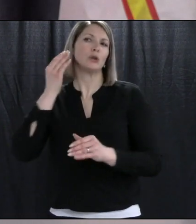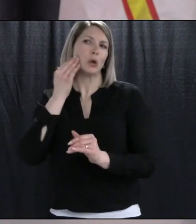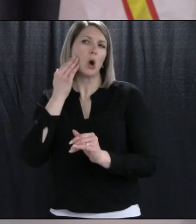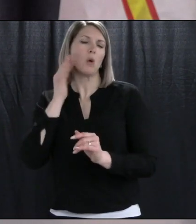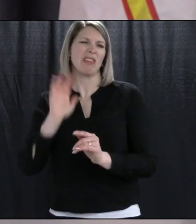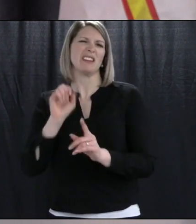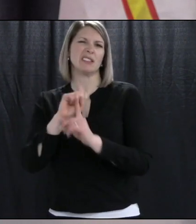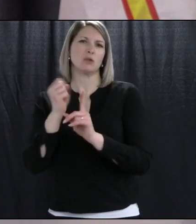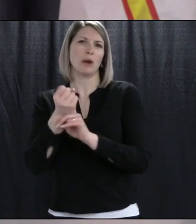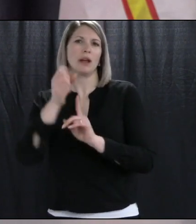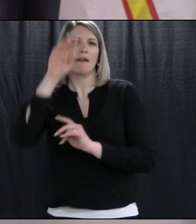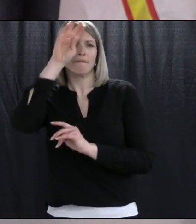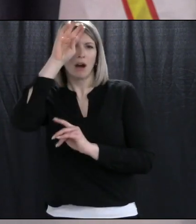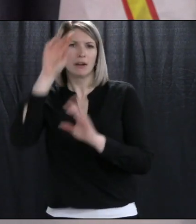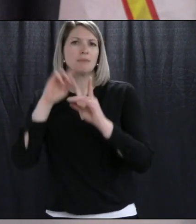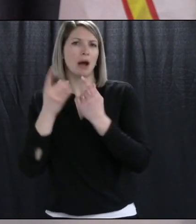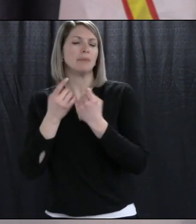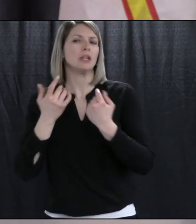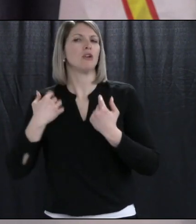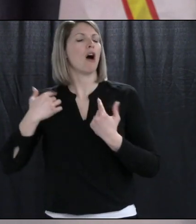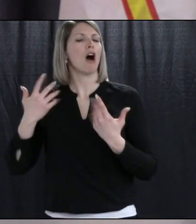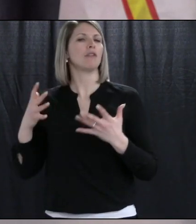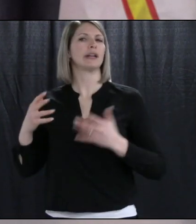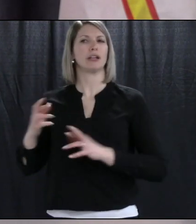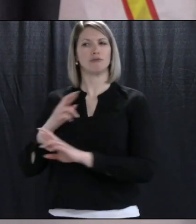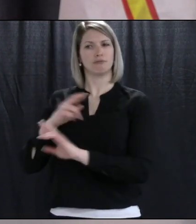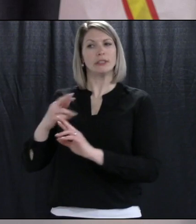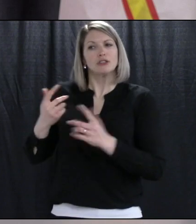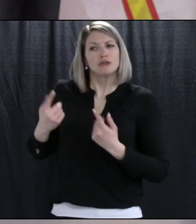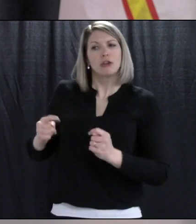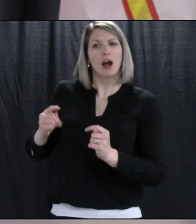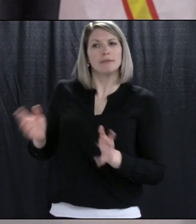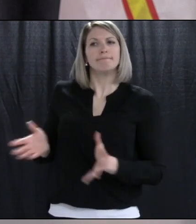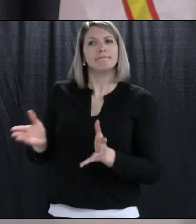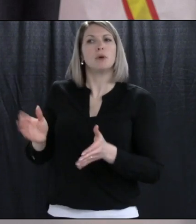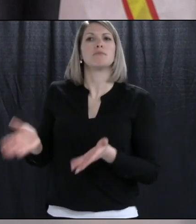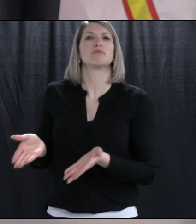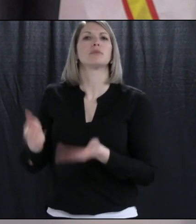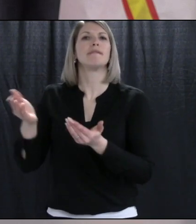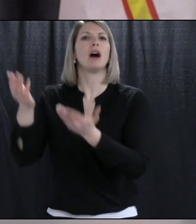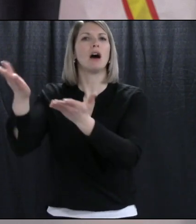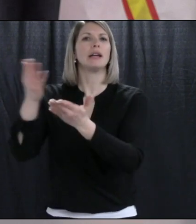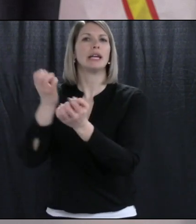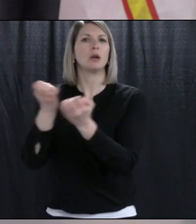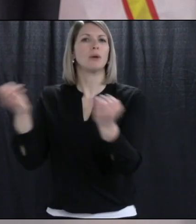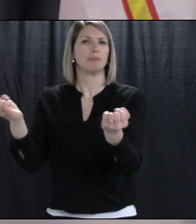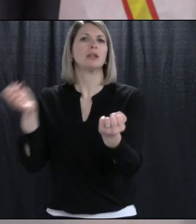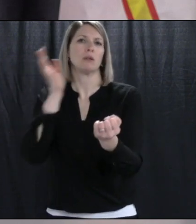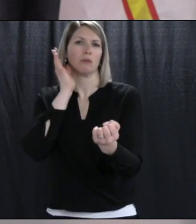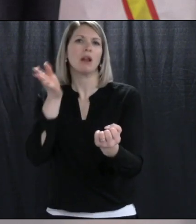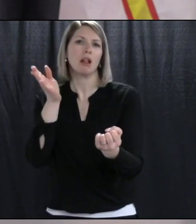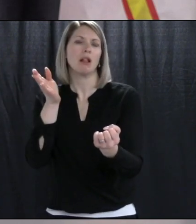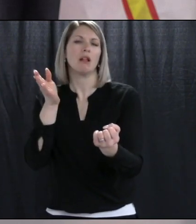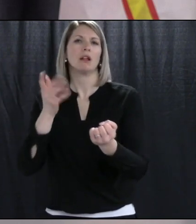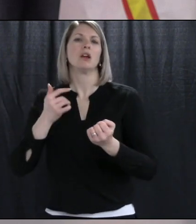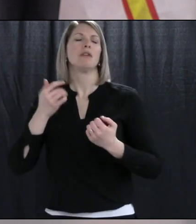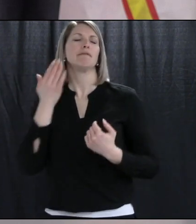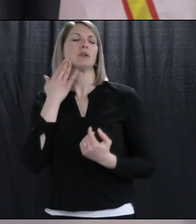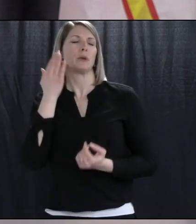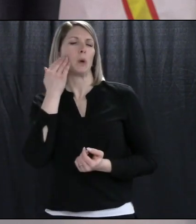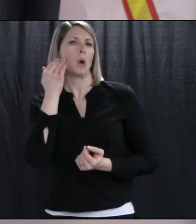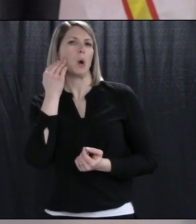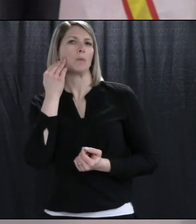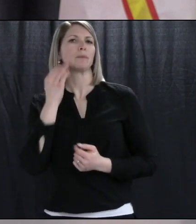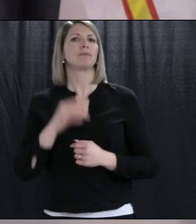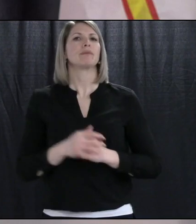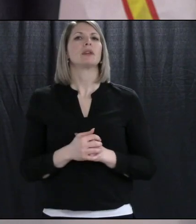updated equipment in place so that they are in a position to be able to respond to the emergencies that happen in that small community.